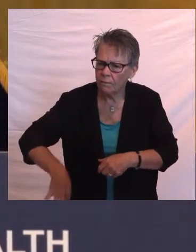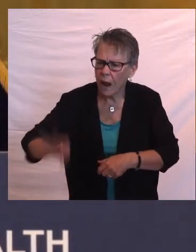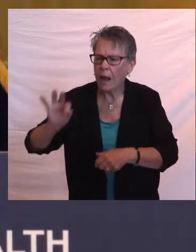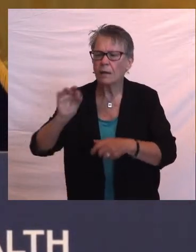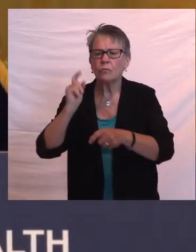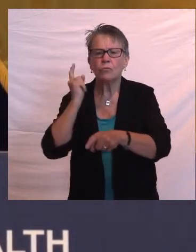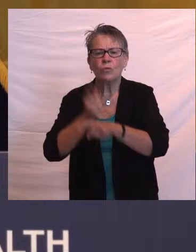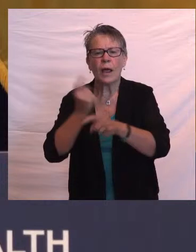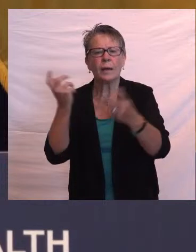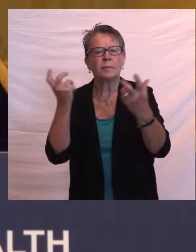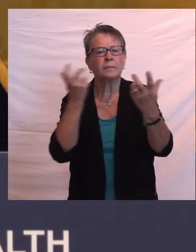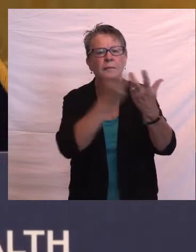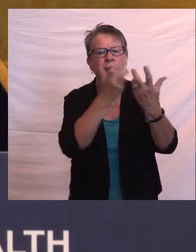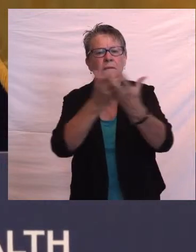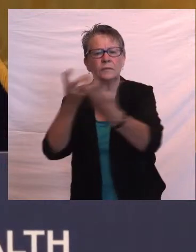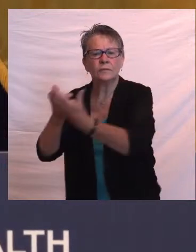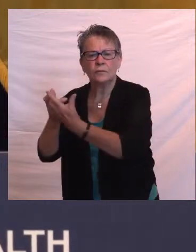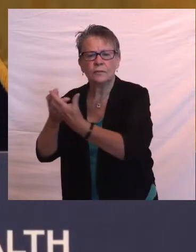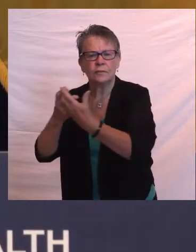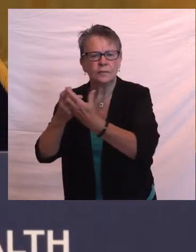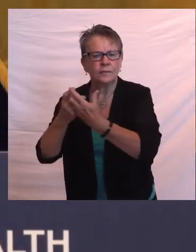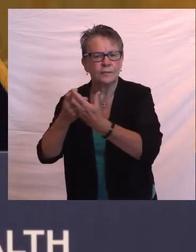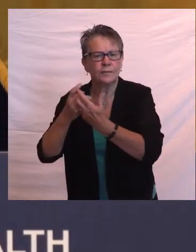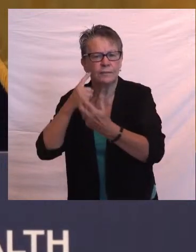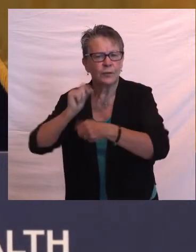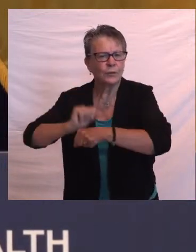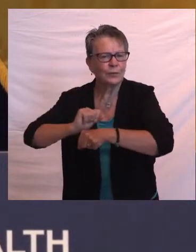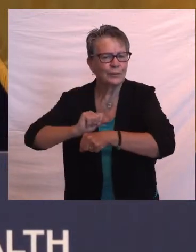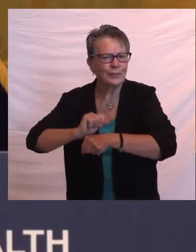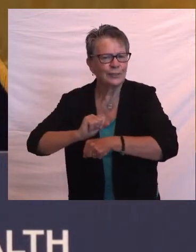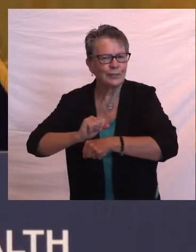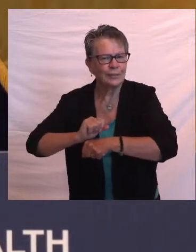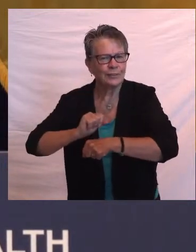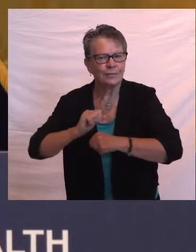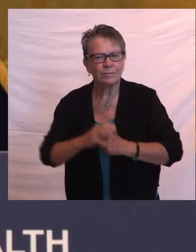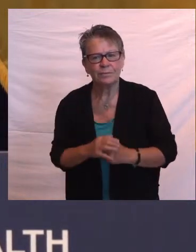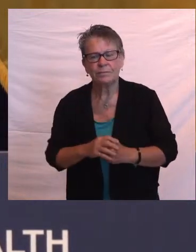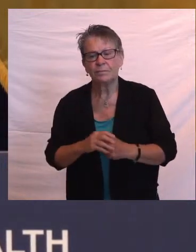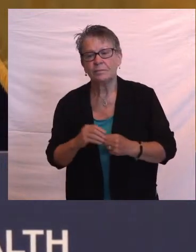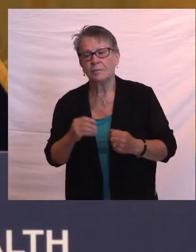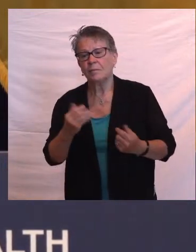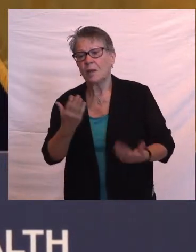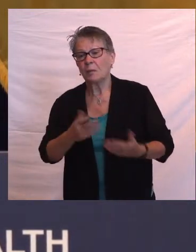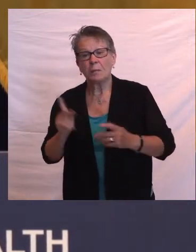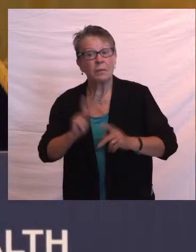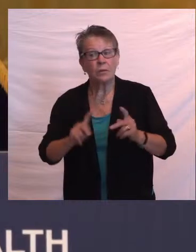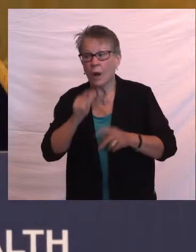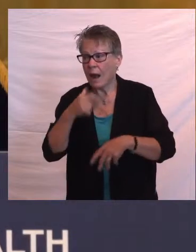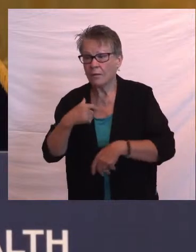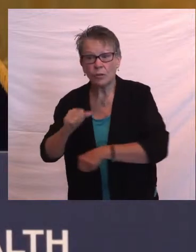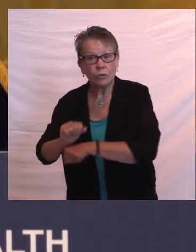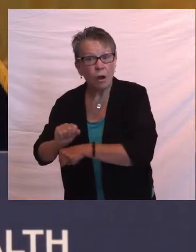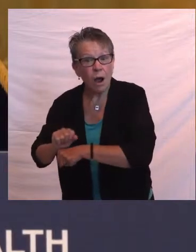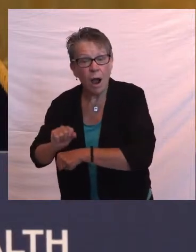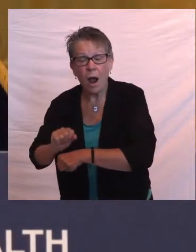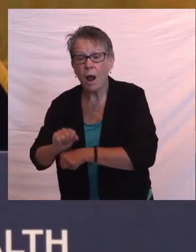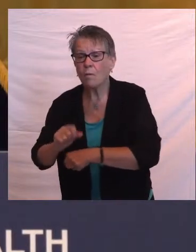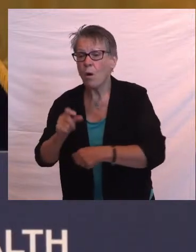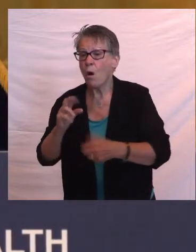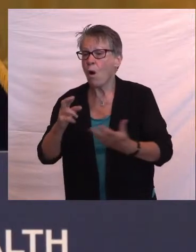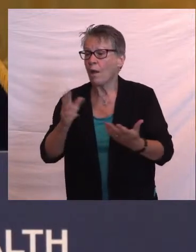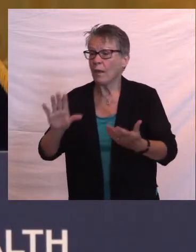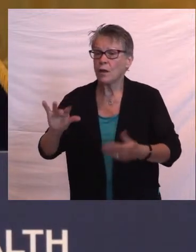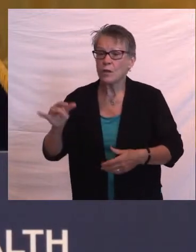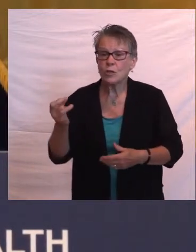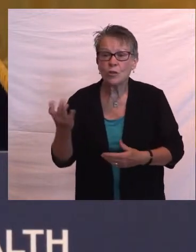folks who are either unemployed or want to upskill themselves to a different and better job. The Department of